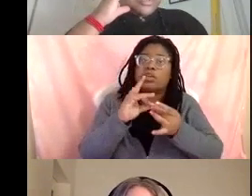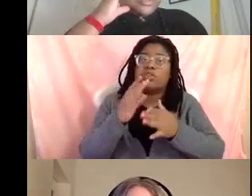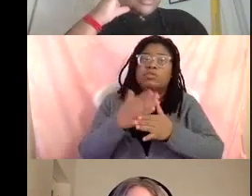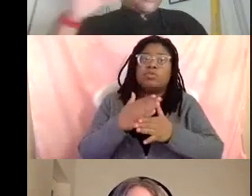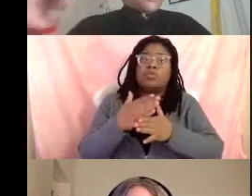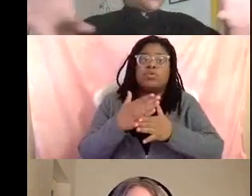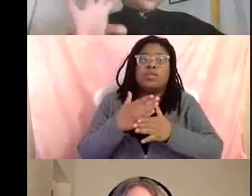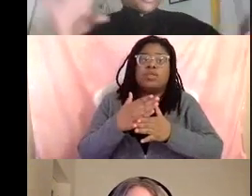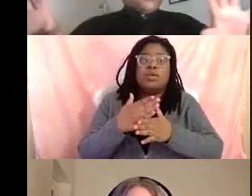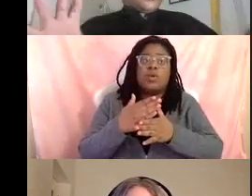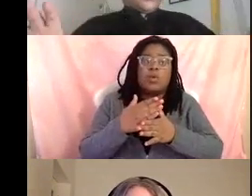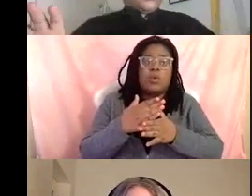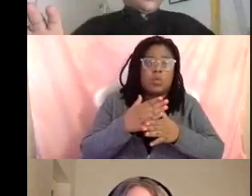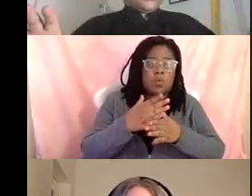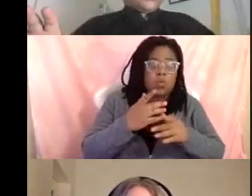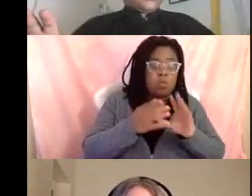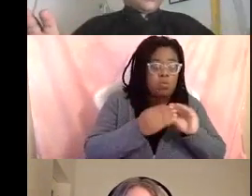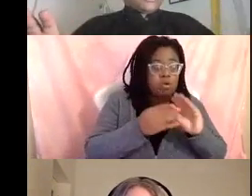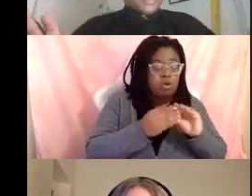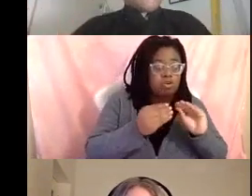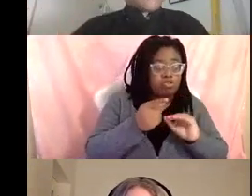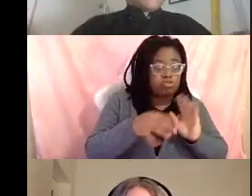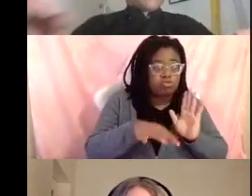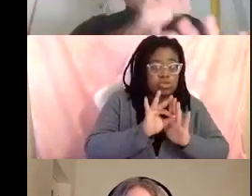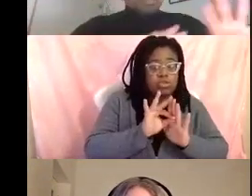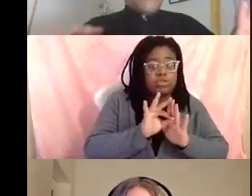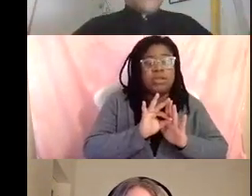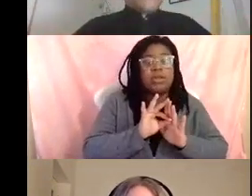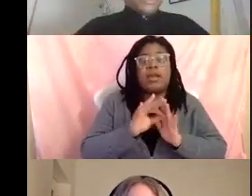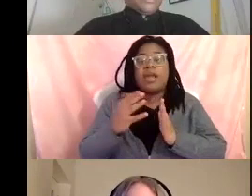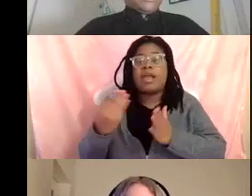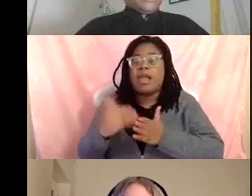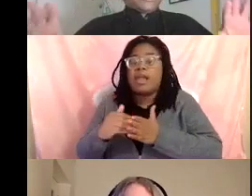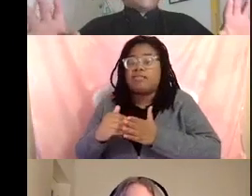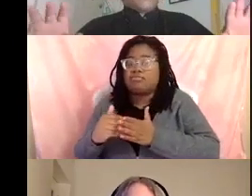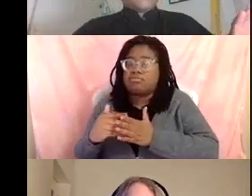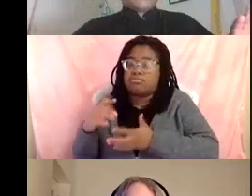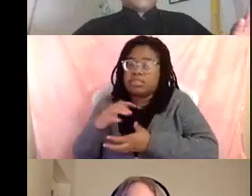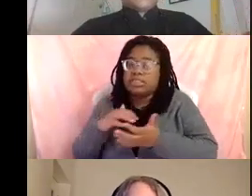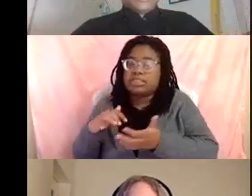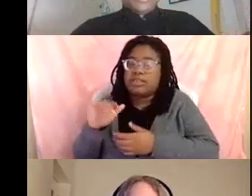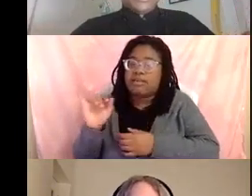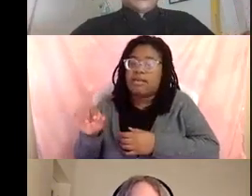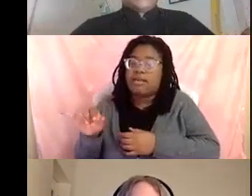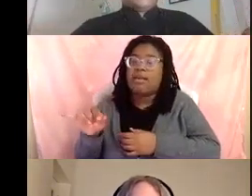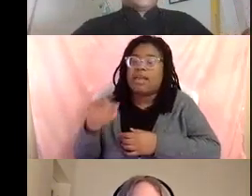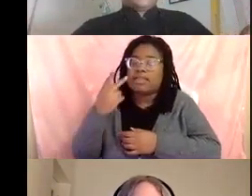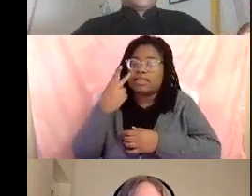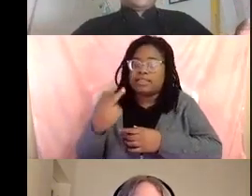between the words that you chose and remixing them, right? I'm also